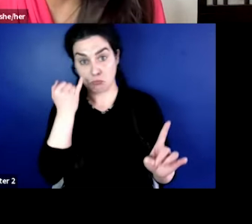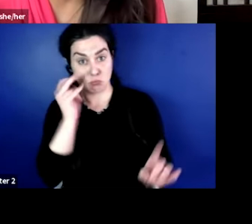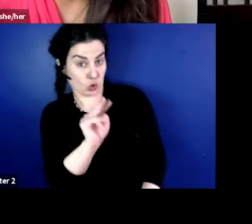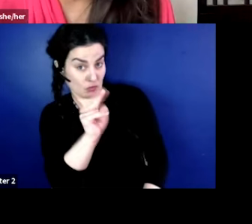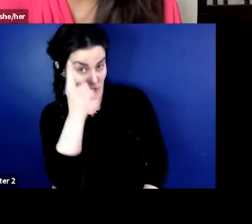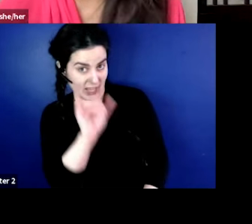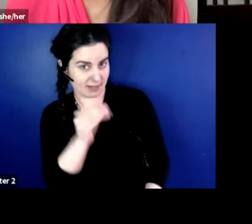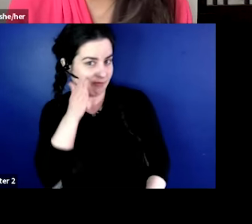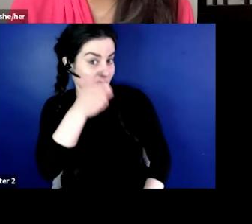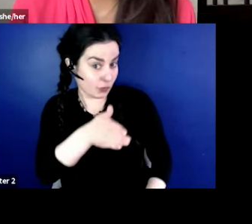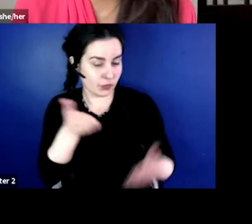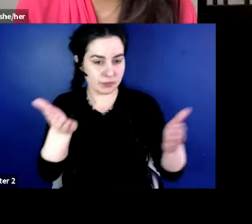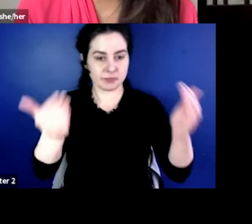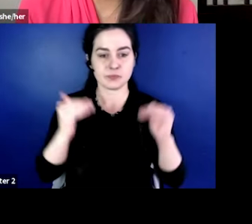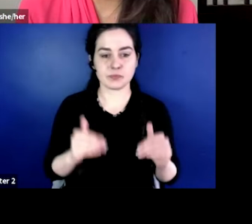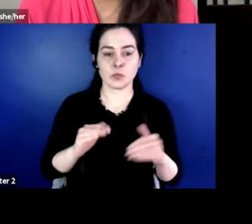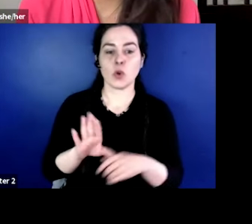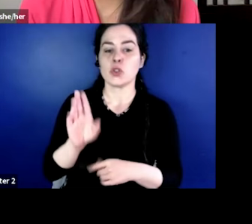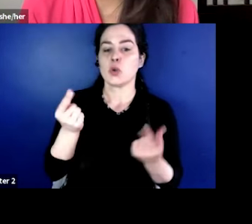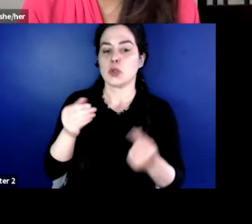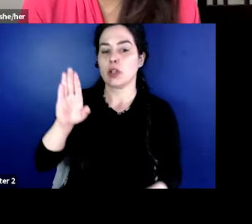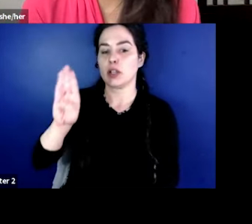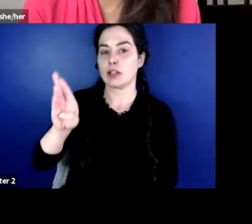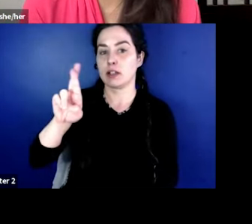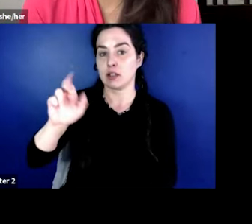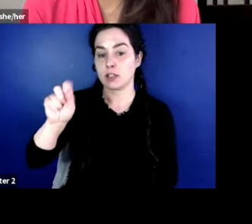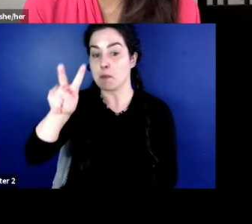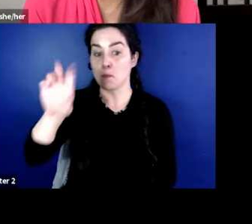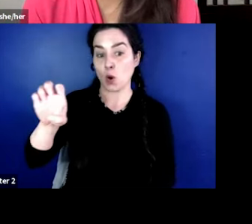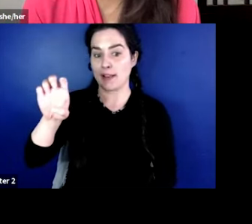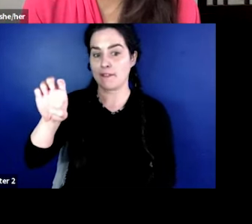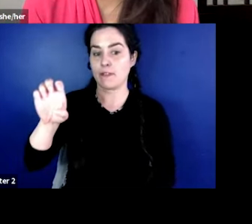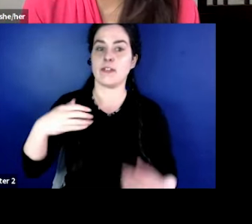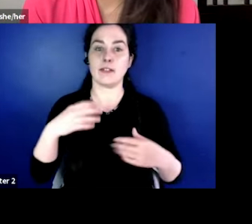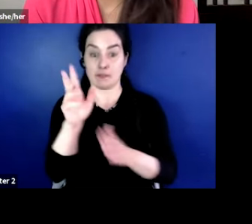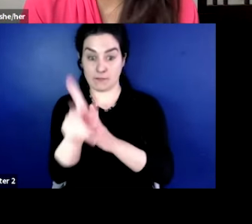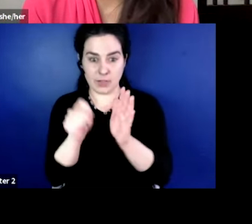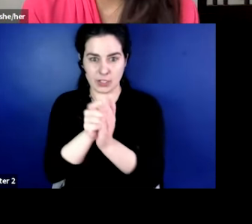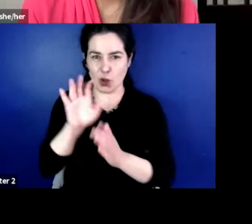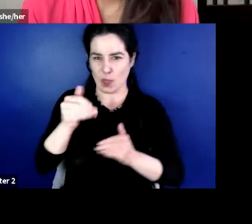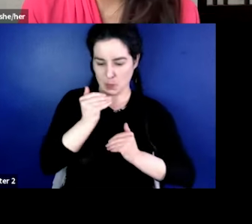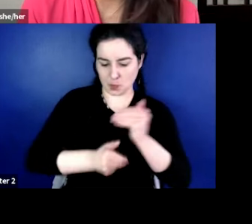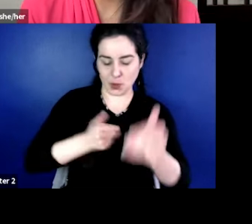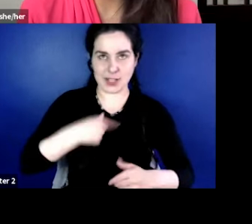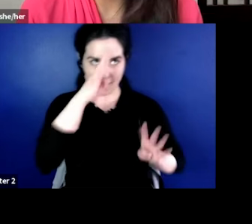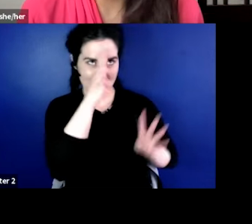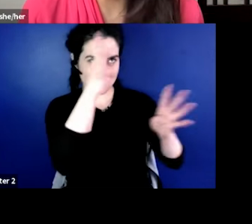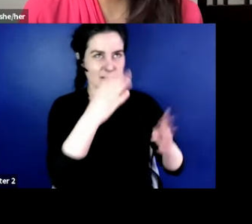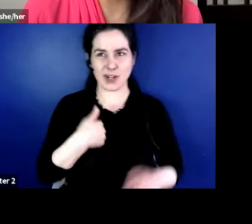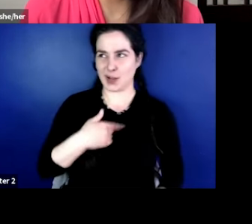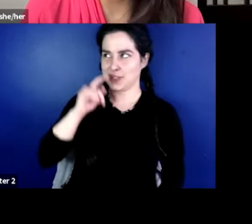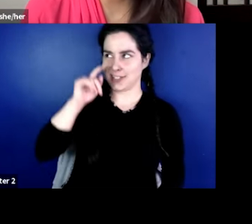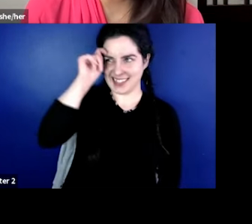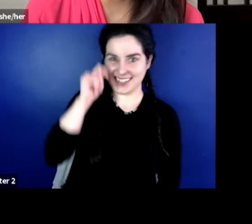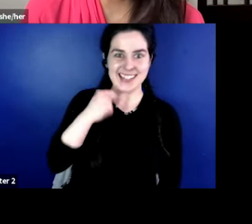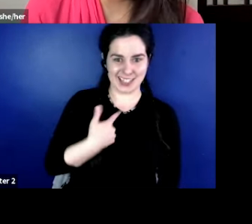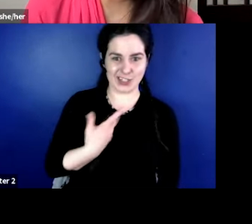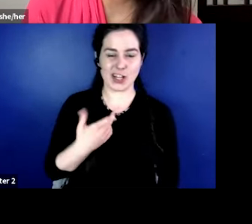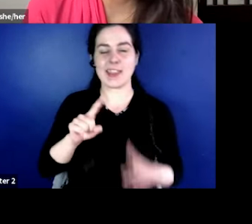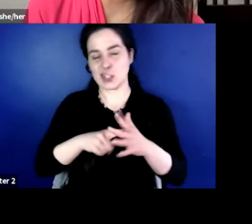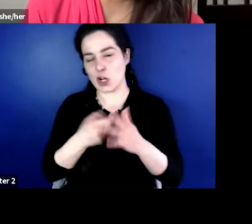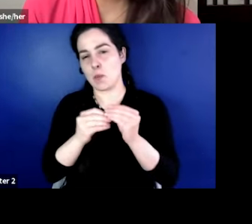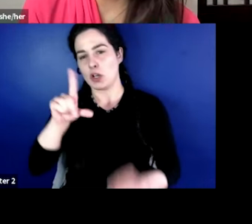video, which is a process that I made up when I was in my early 20s, oh, actually in my teens, and started building out in my 20s, that